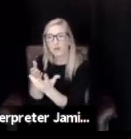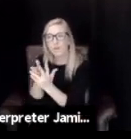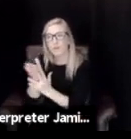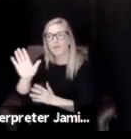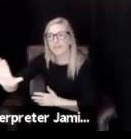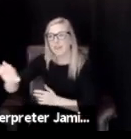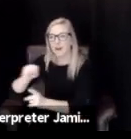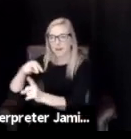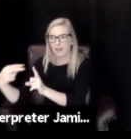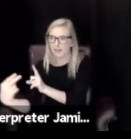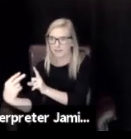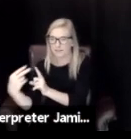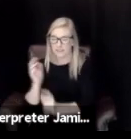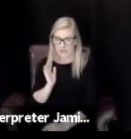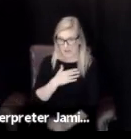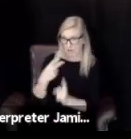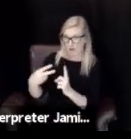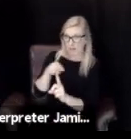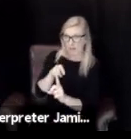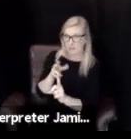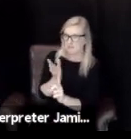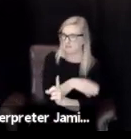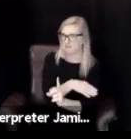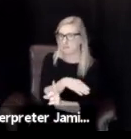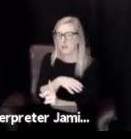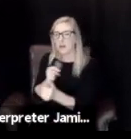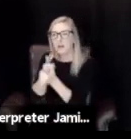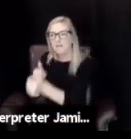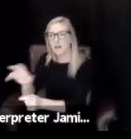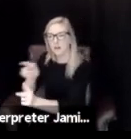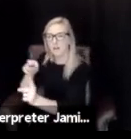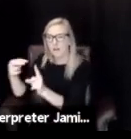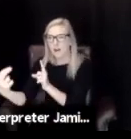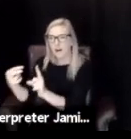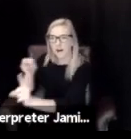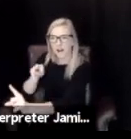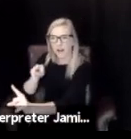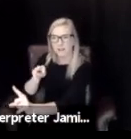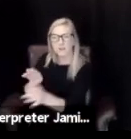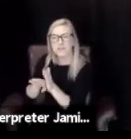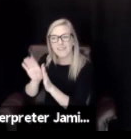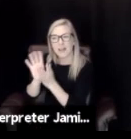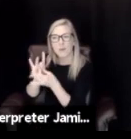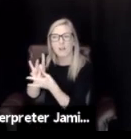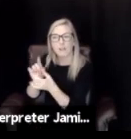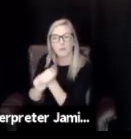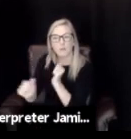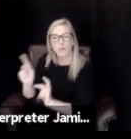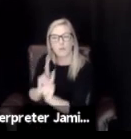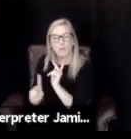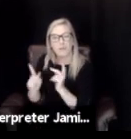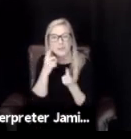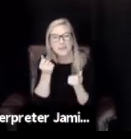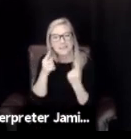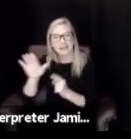lens. That's what builds a relationship with people. So understanding that they don't have your